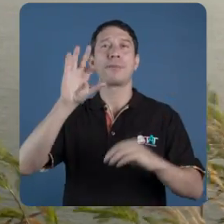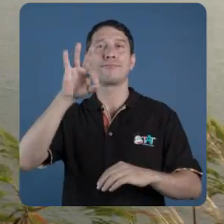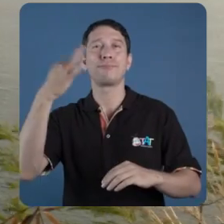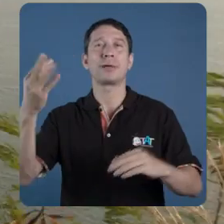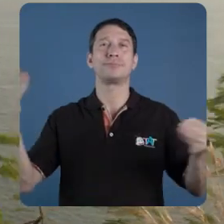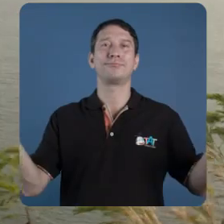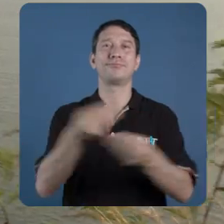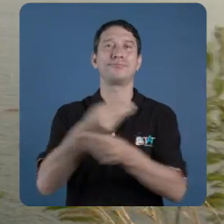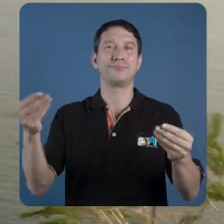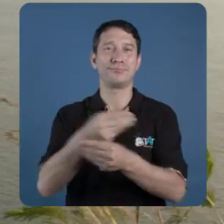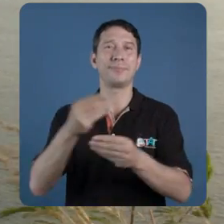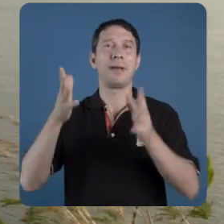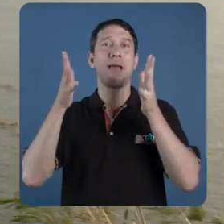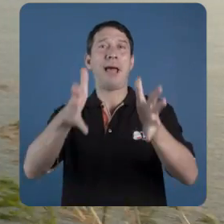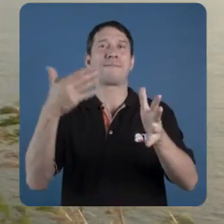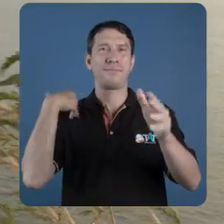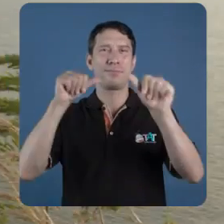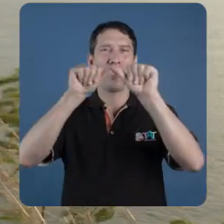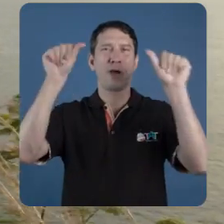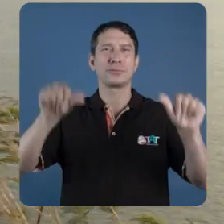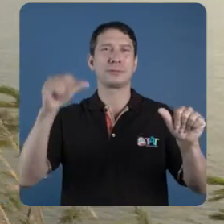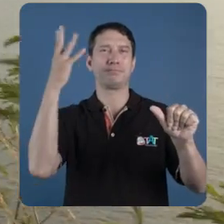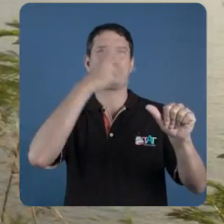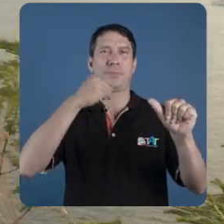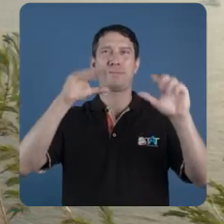an unmistakable architectural heritage as well.